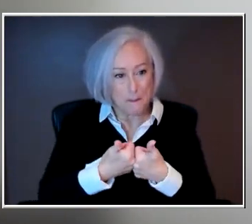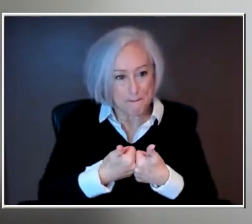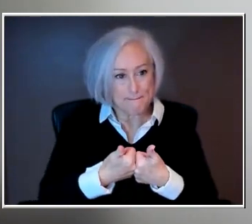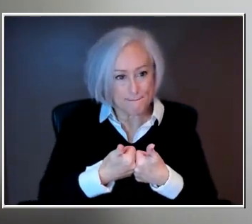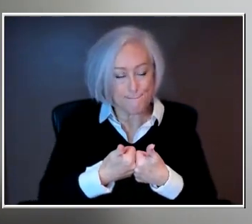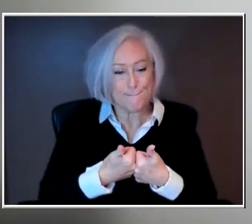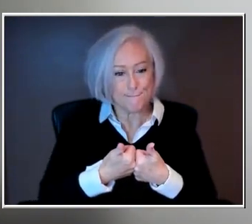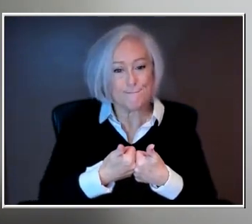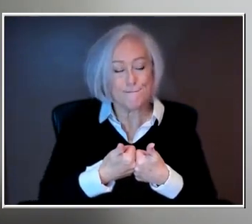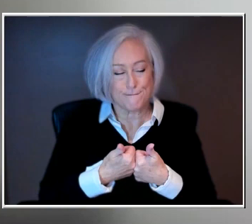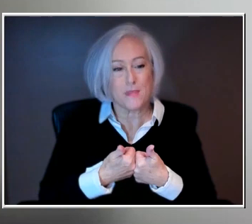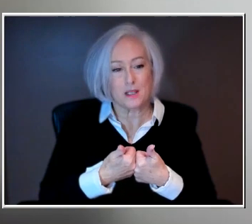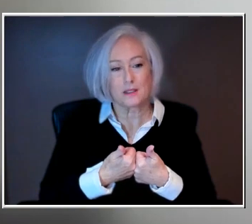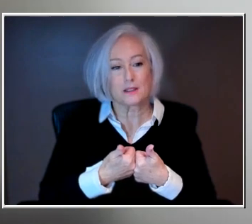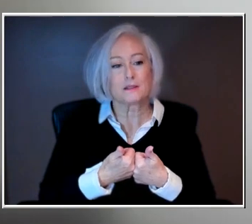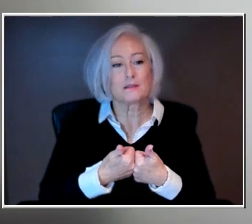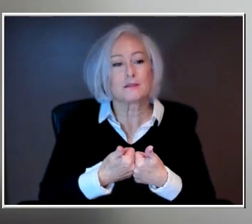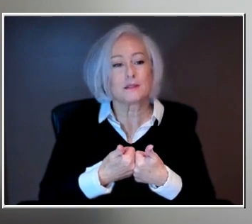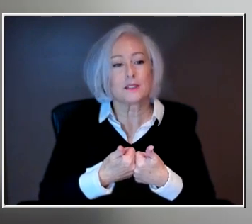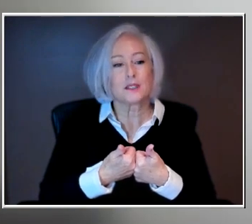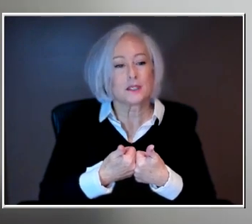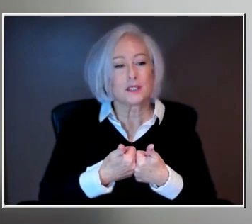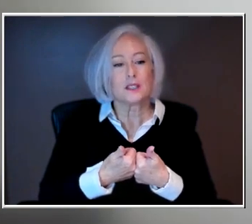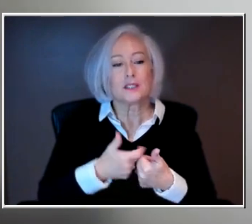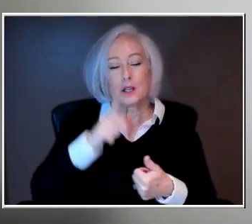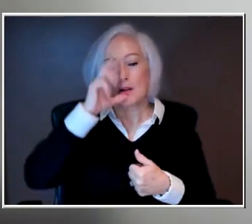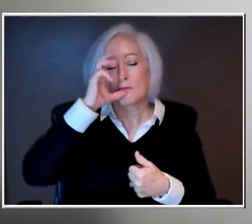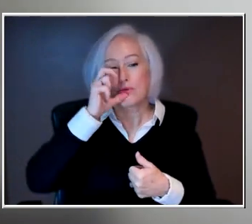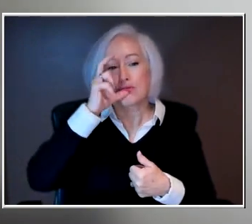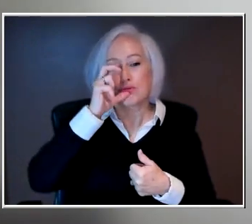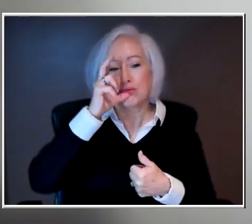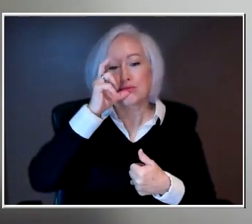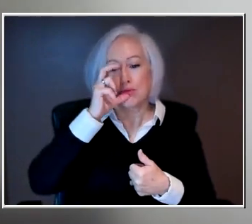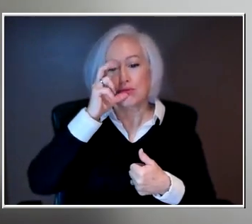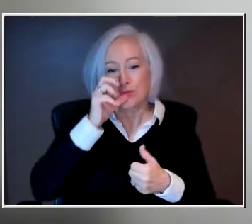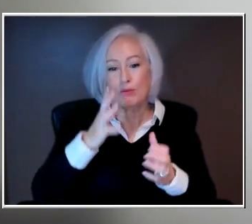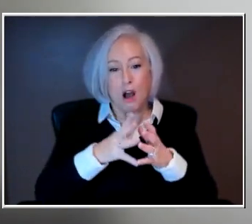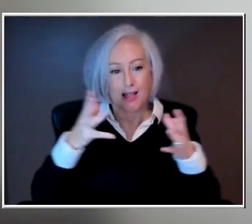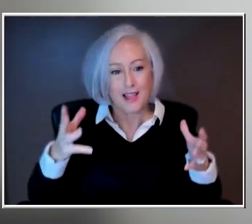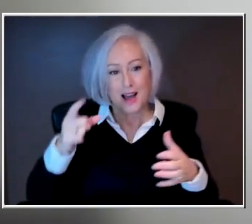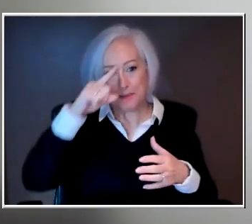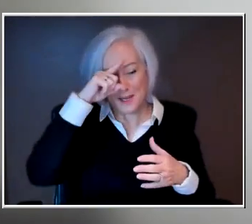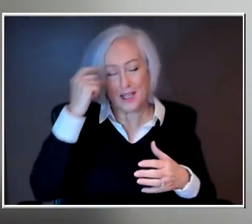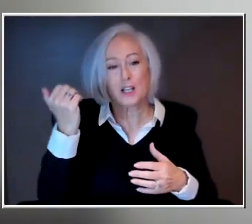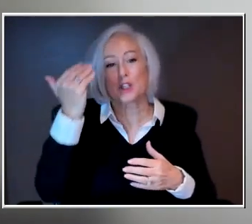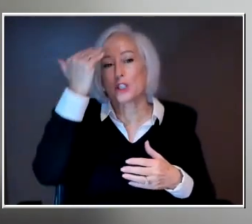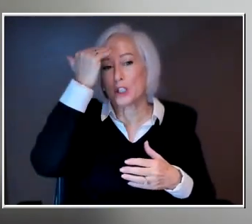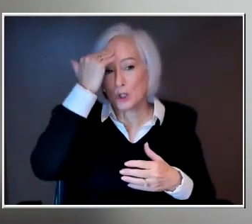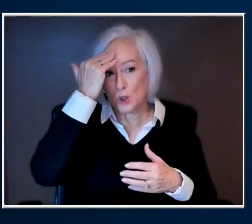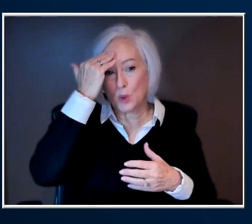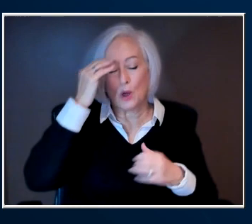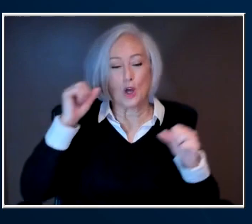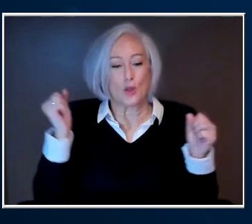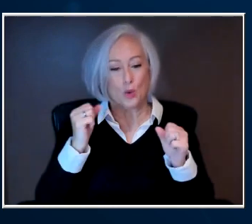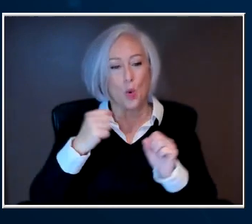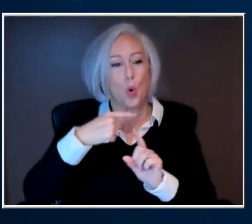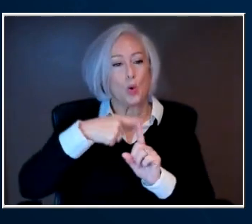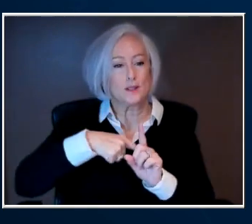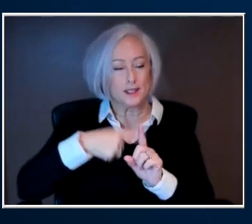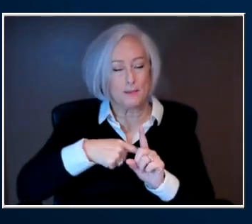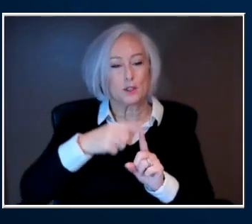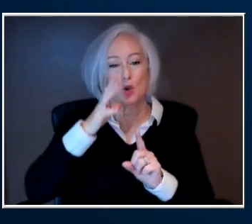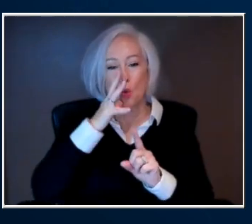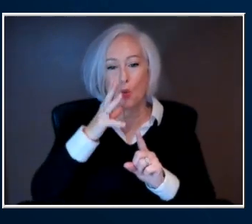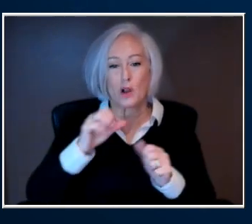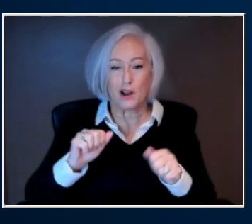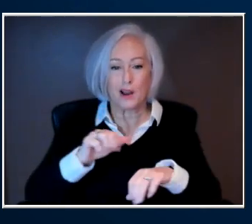knew that cold weather was just going to exacerbate her reactive airway disease. Dr. Darsh,